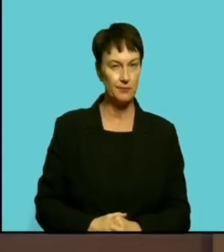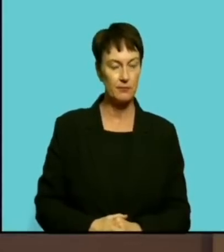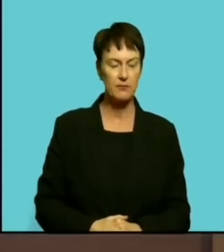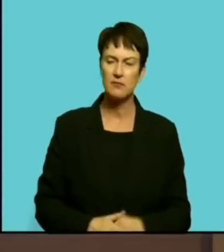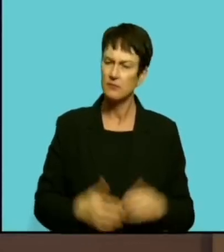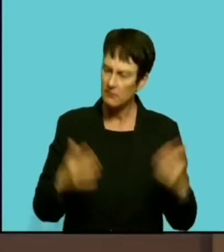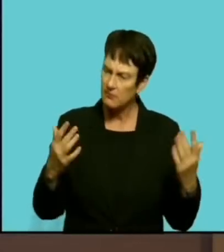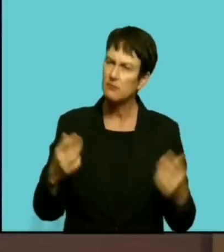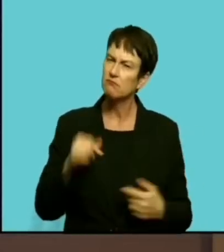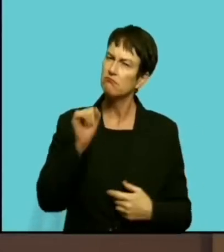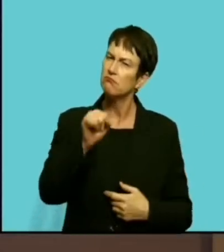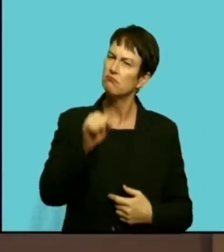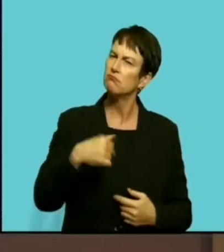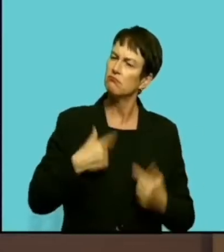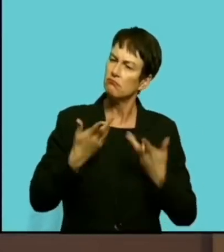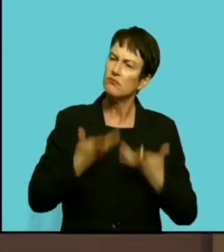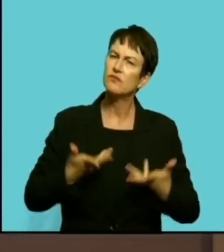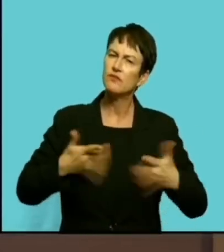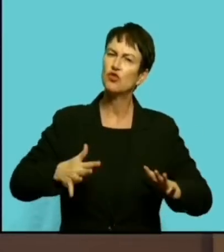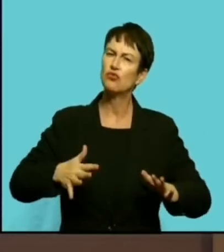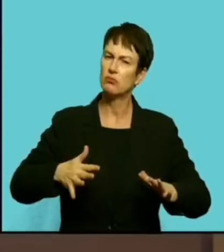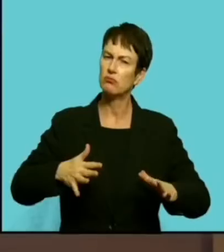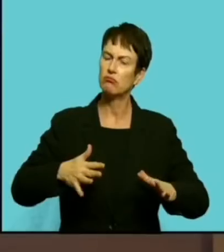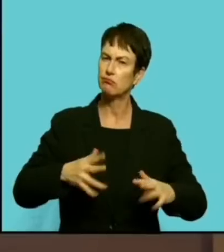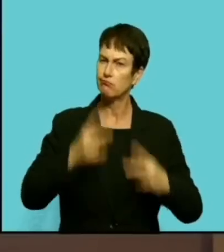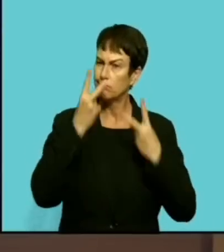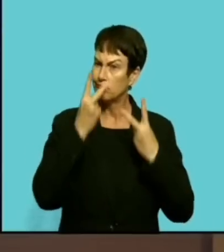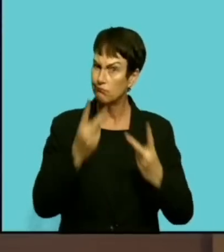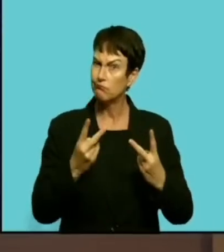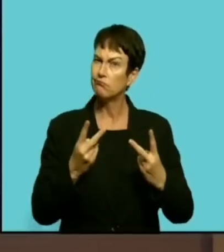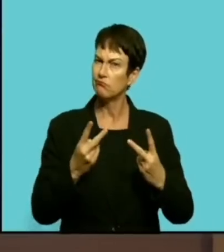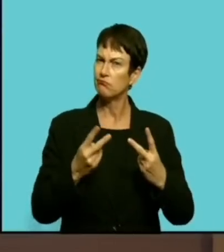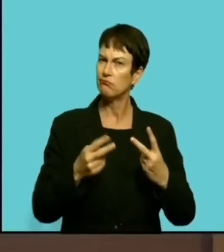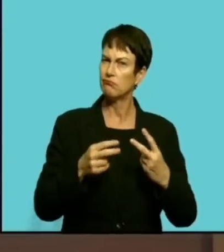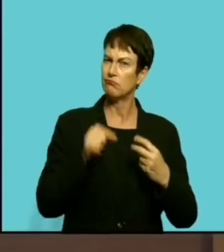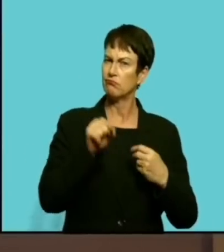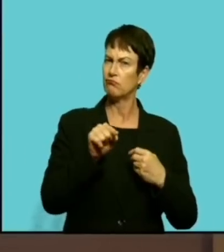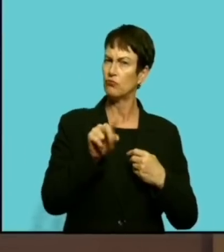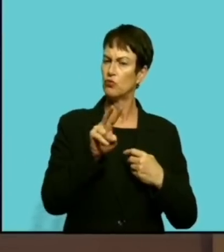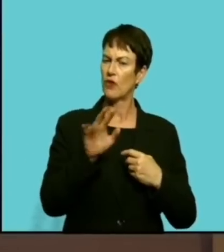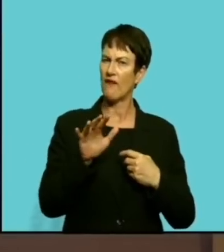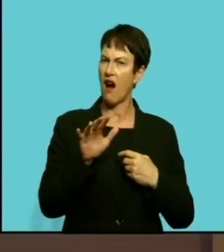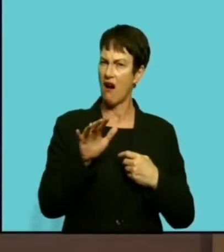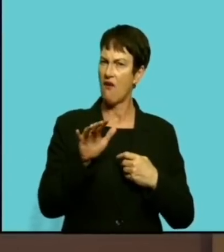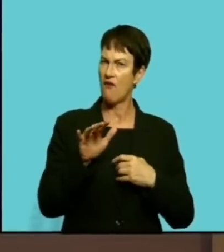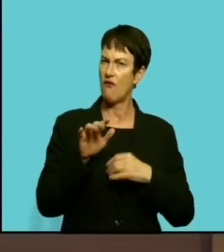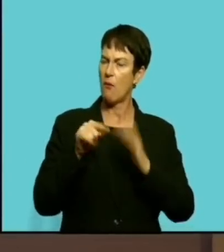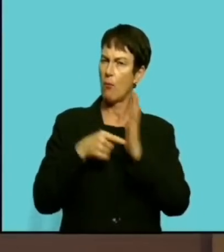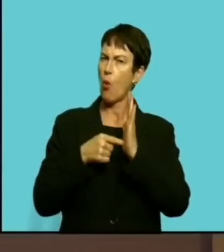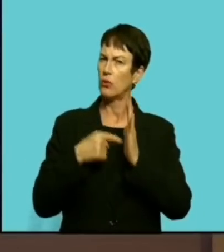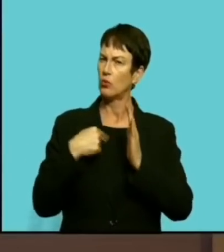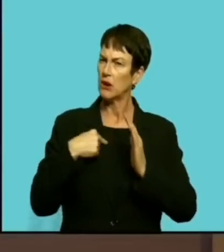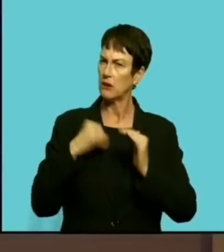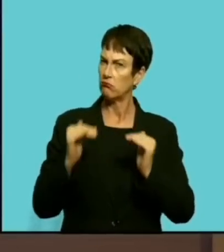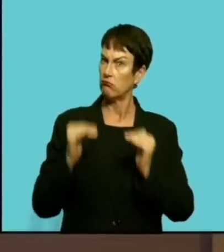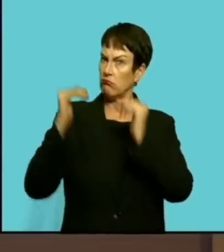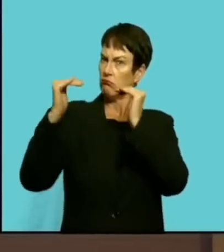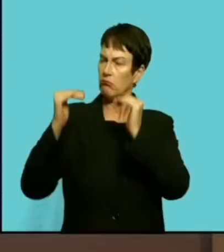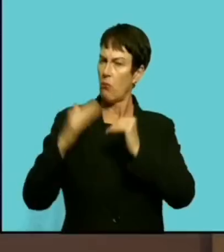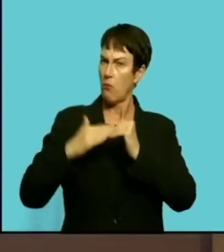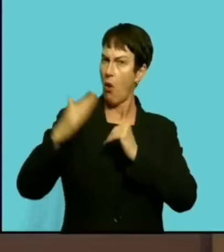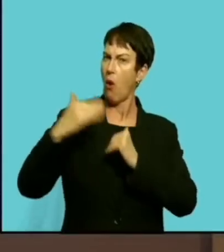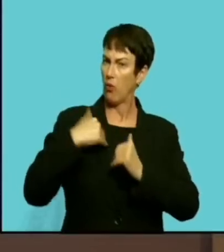Yes, we did discuss increasing rates by more than 25 basis points. And in the